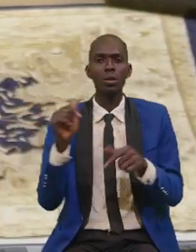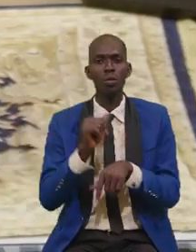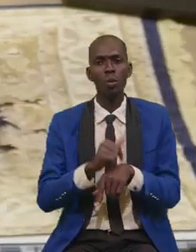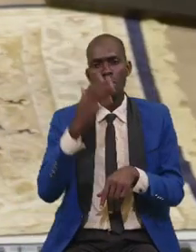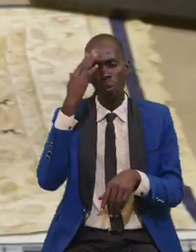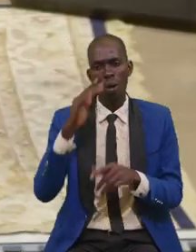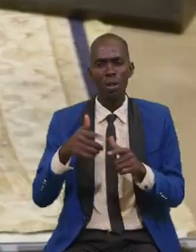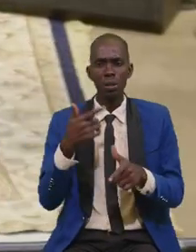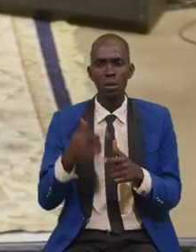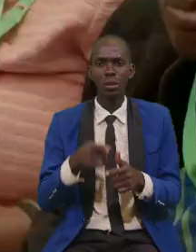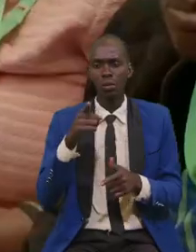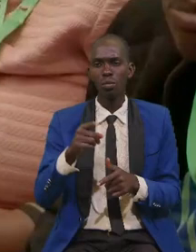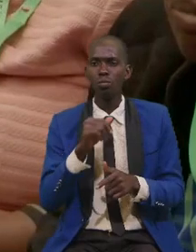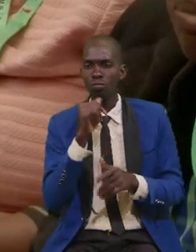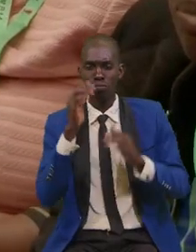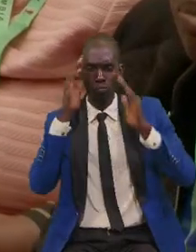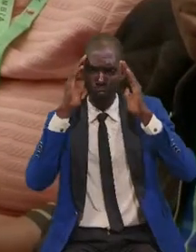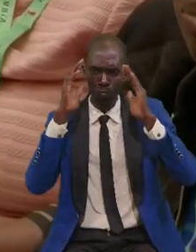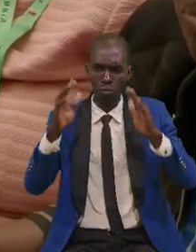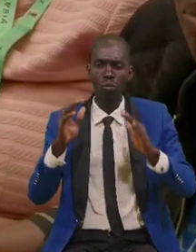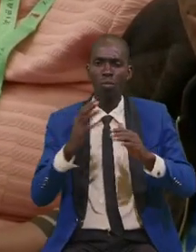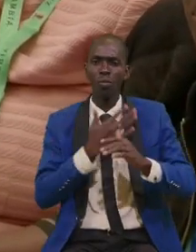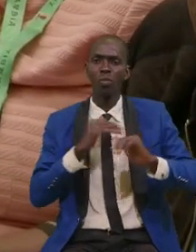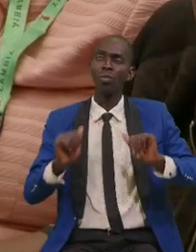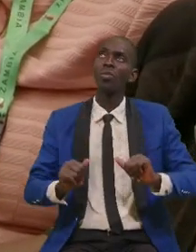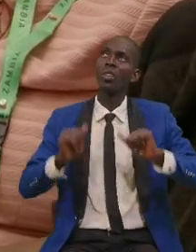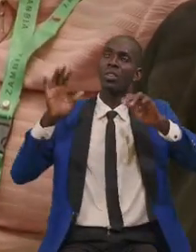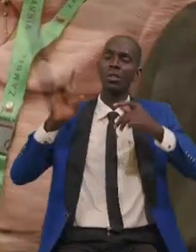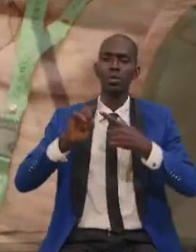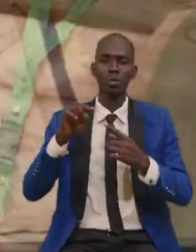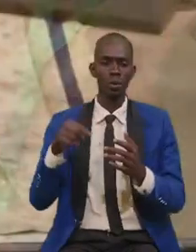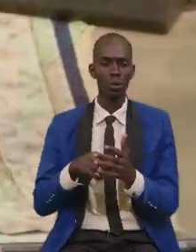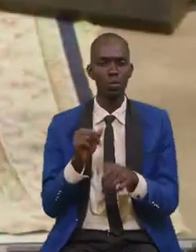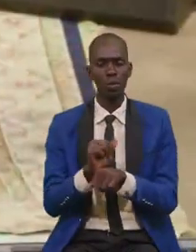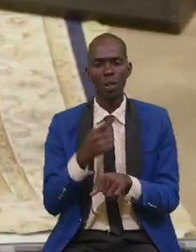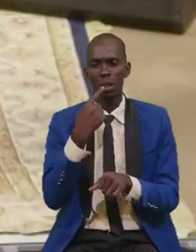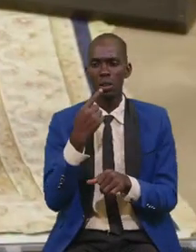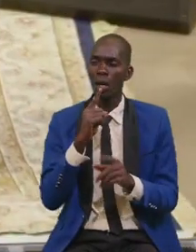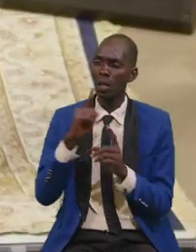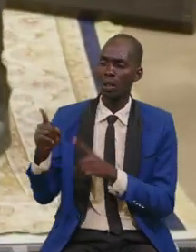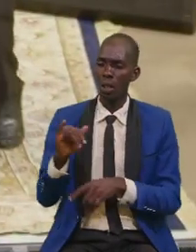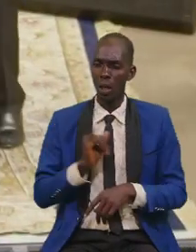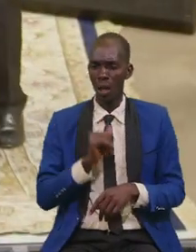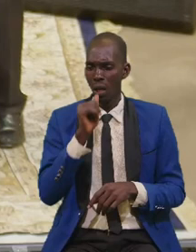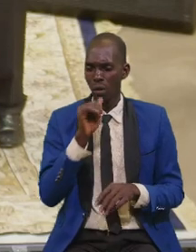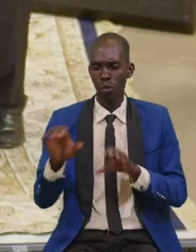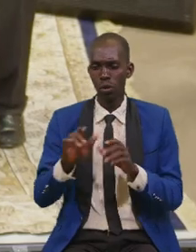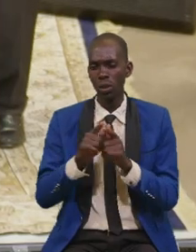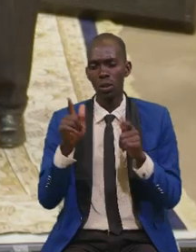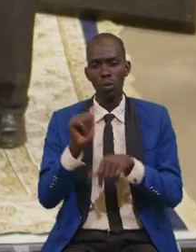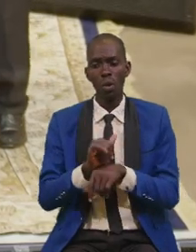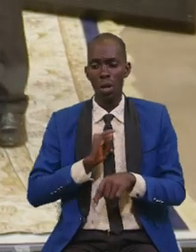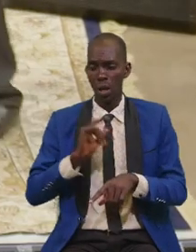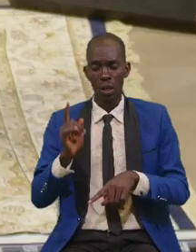then concentrate and say, I am doing a great work, so I cannot come down unto